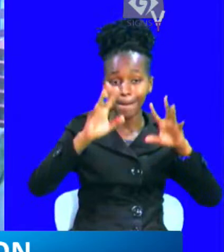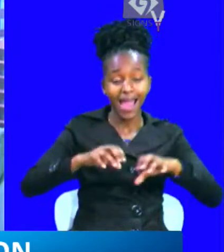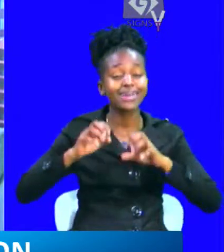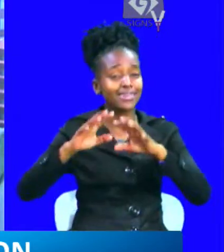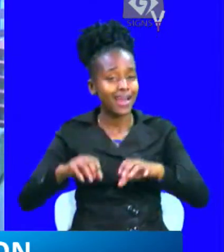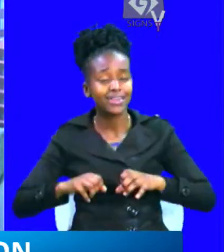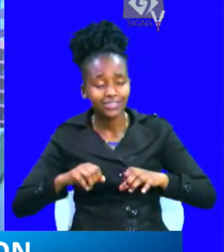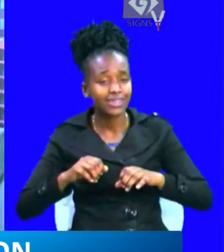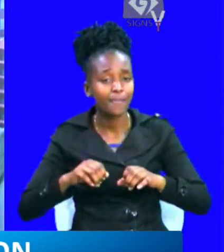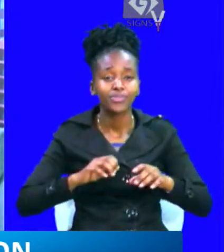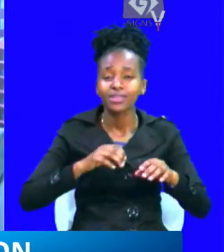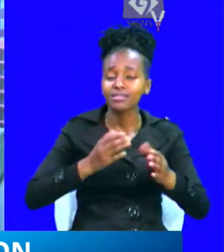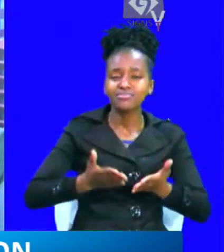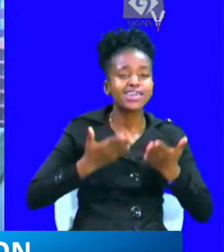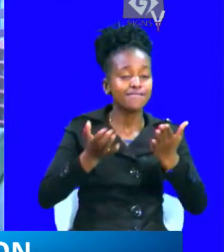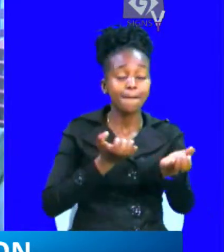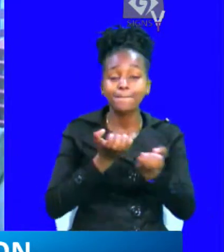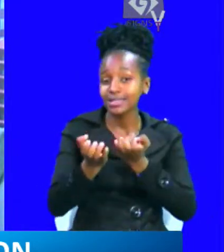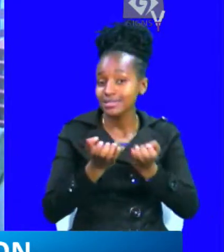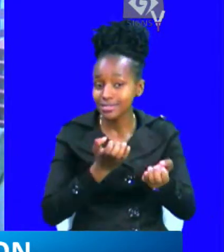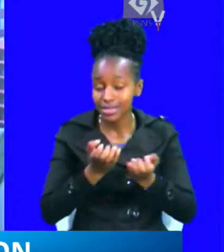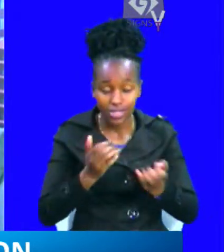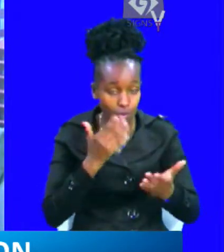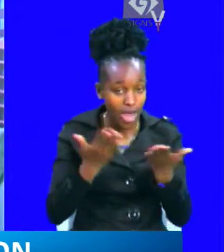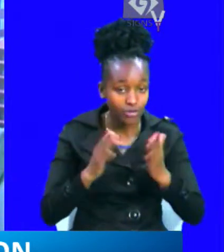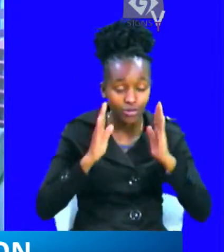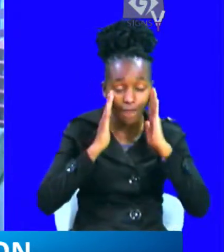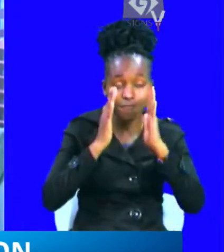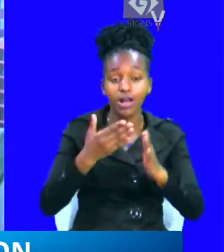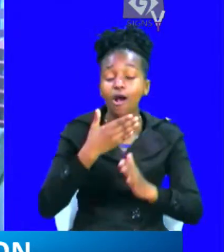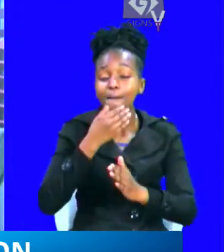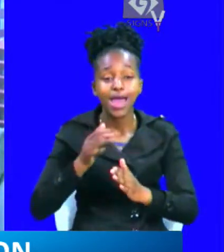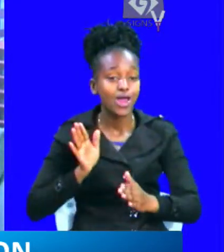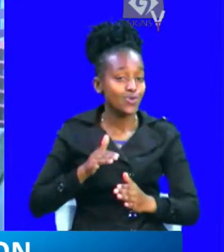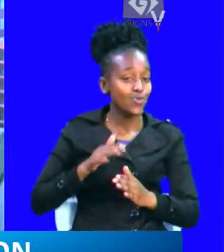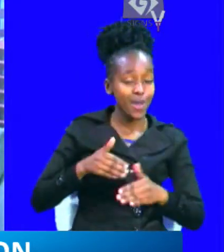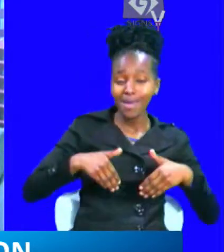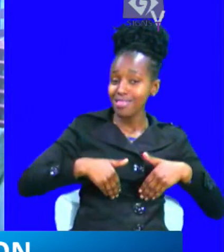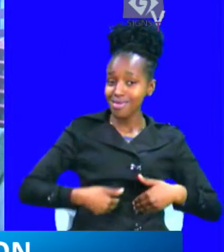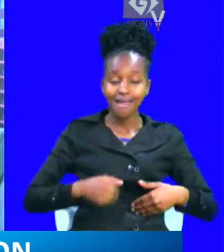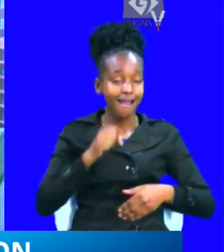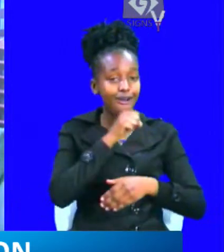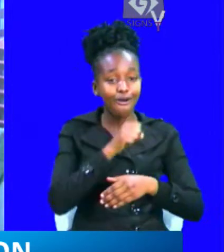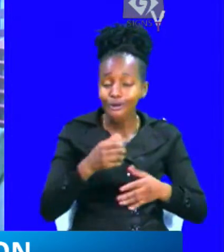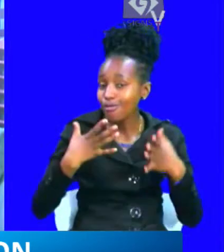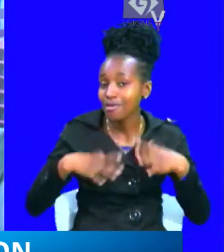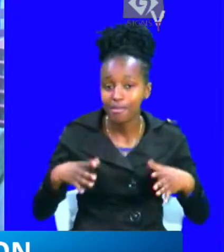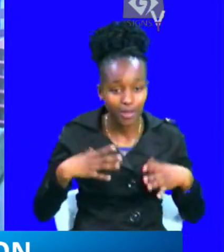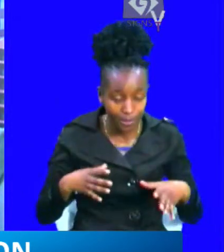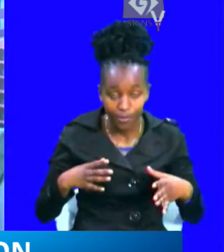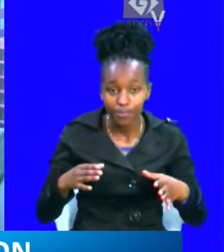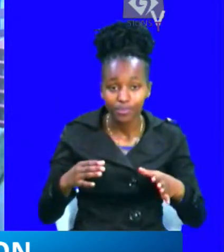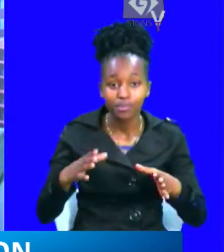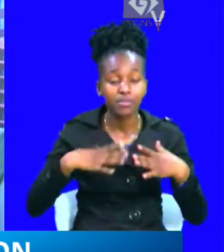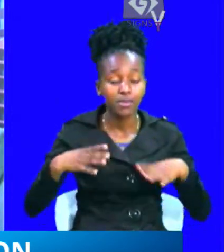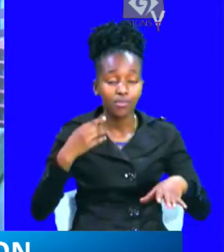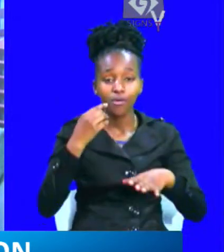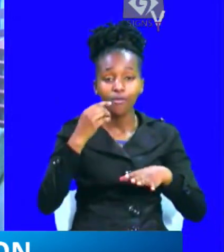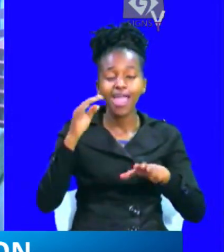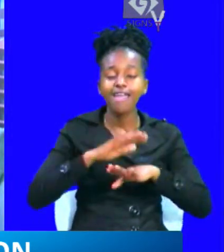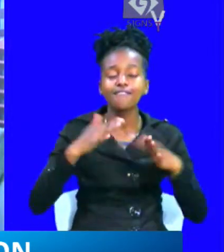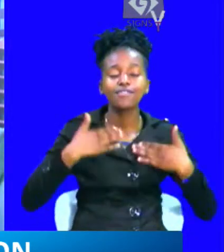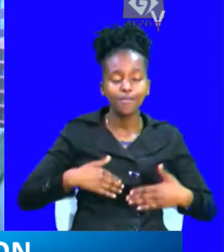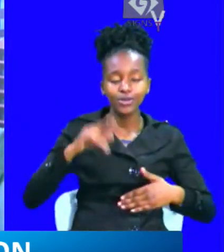Yeah. Entrepreneurship, we target men, women, young Yes. people. People need to feed